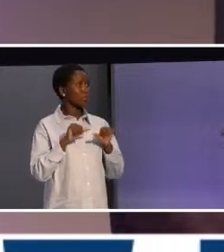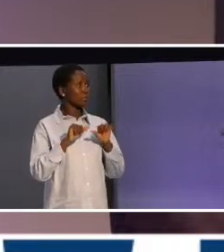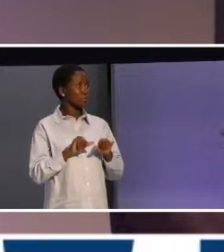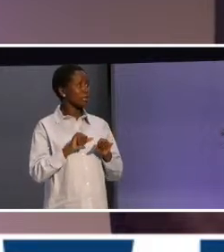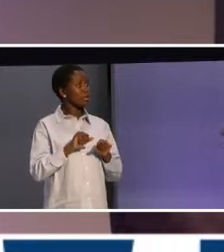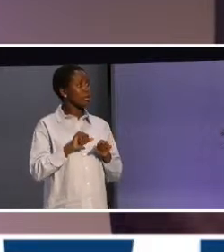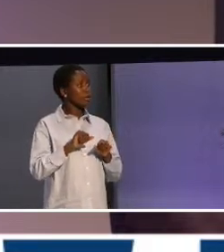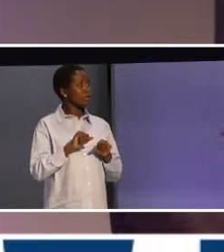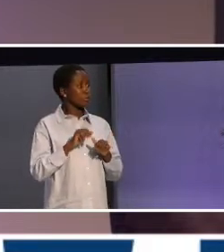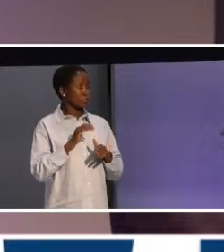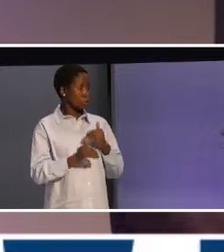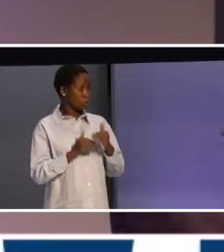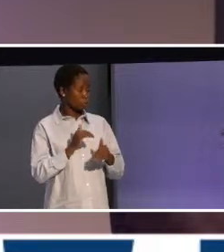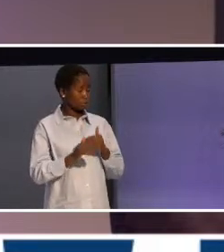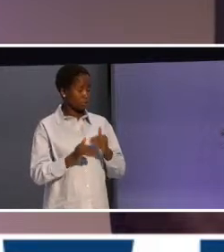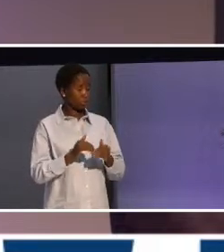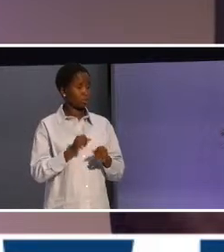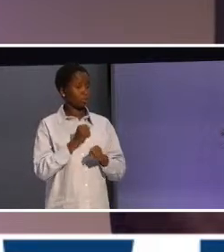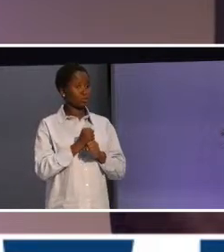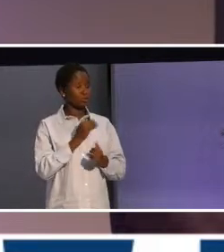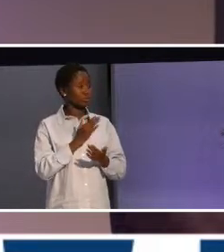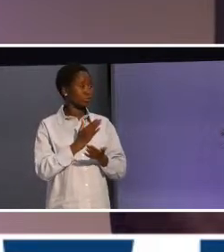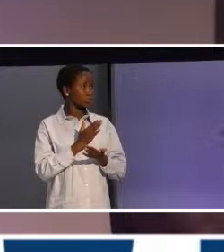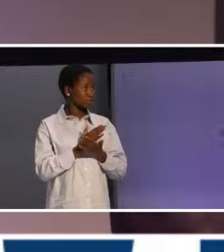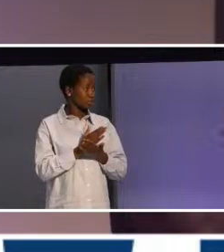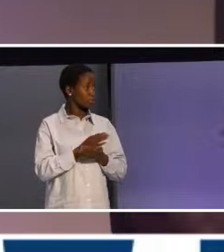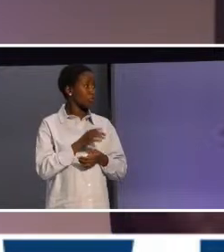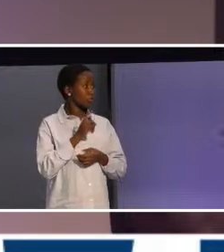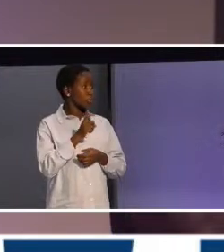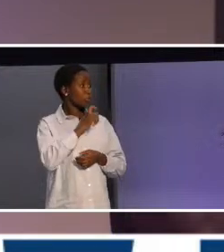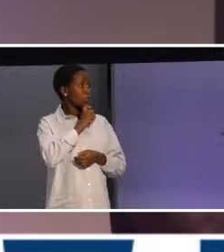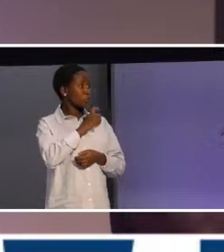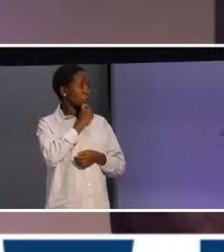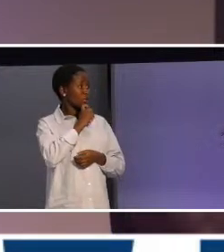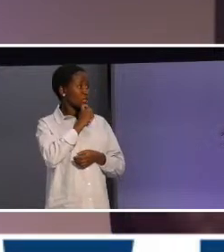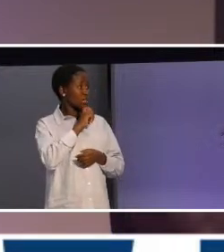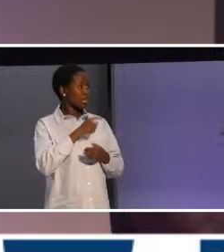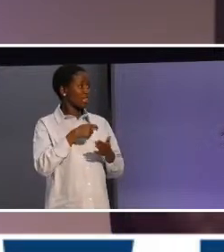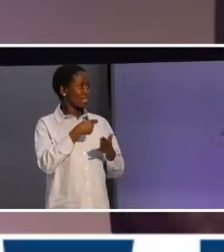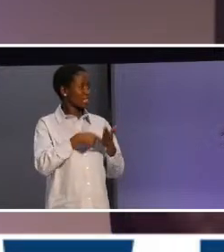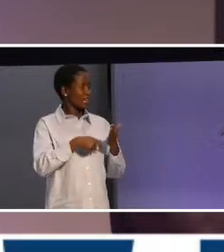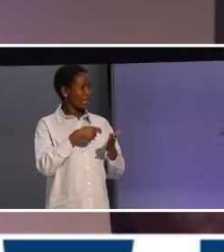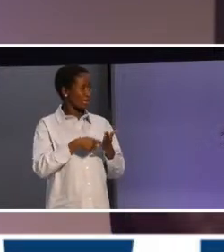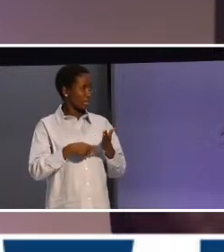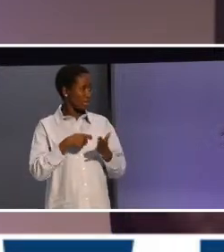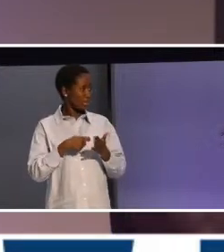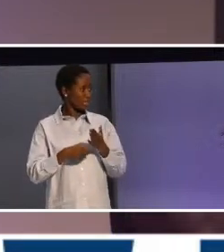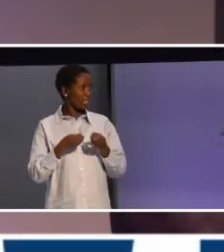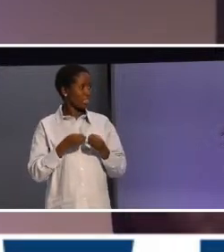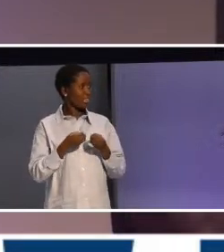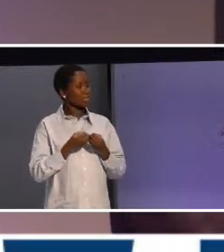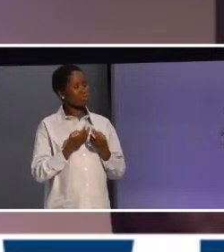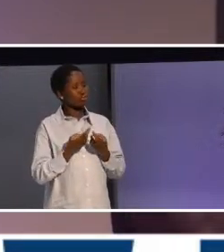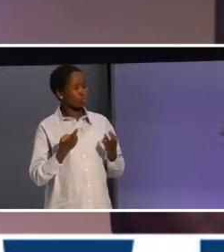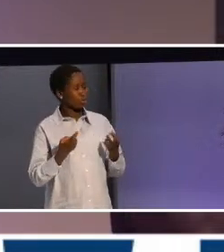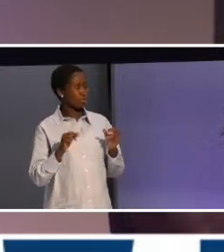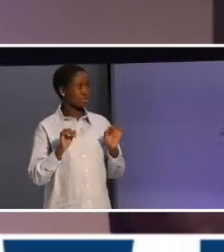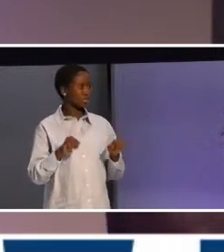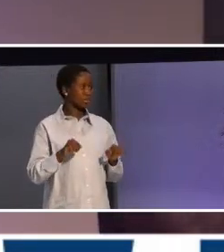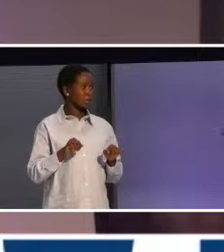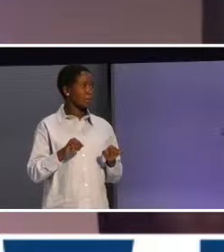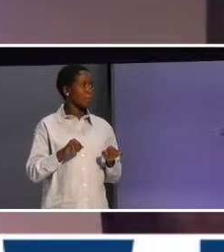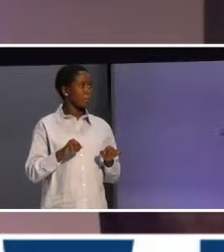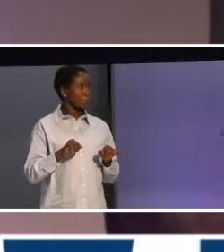through ratings against unilaterally devised and unvalidated parameters often tend to cause more harm to